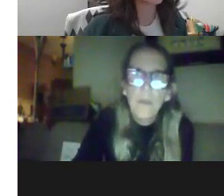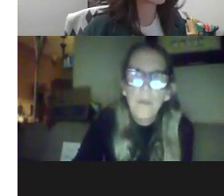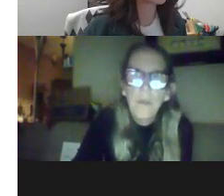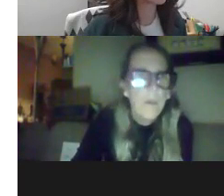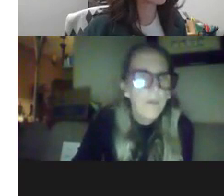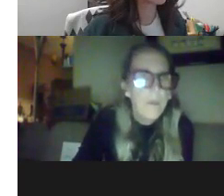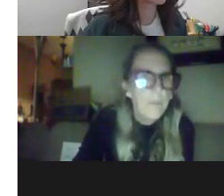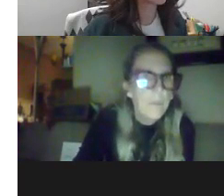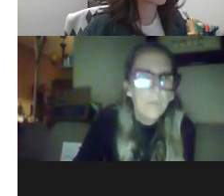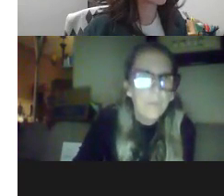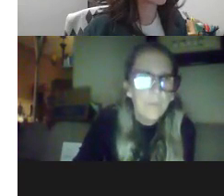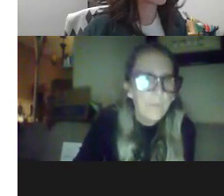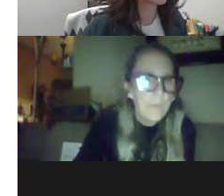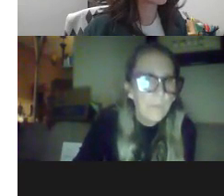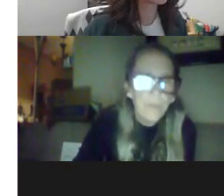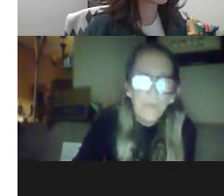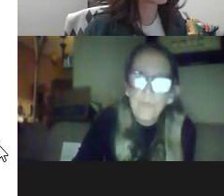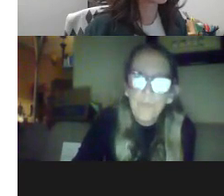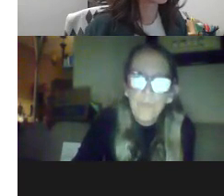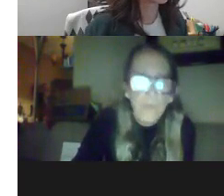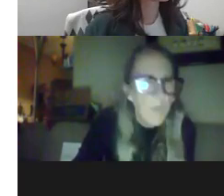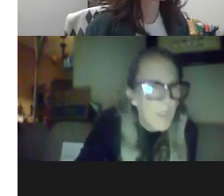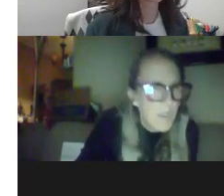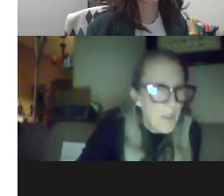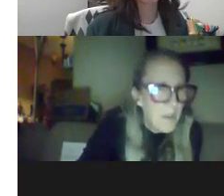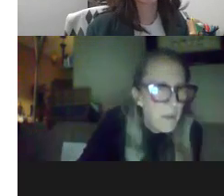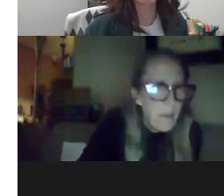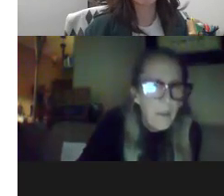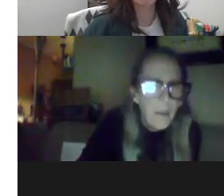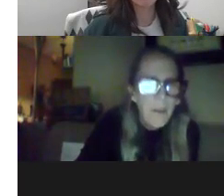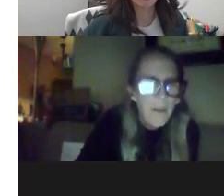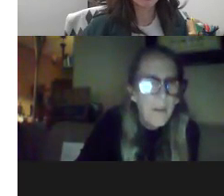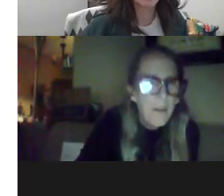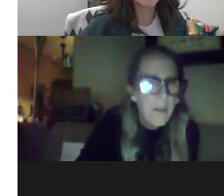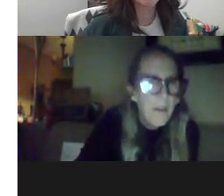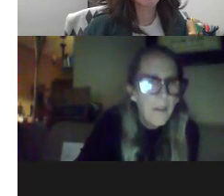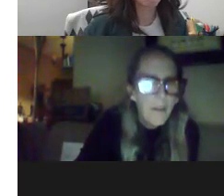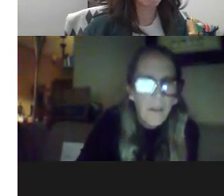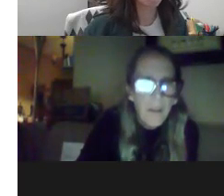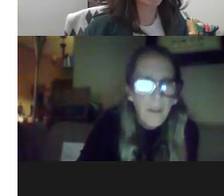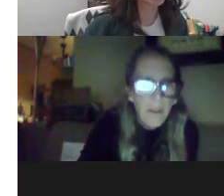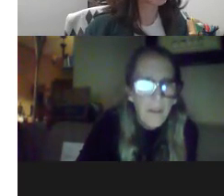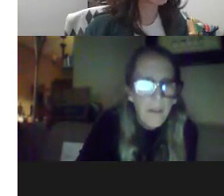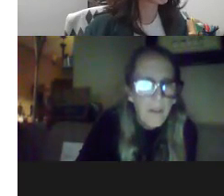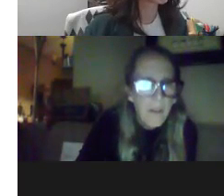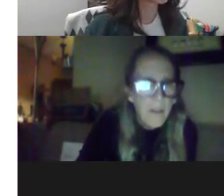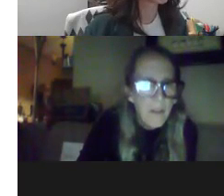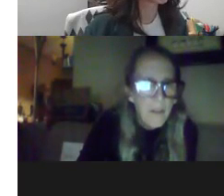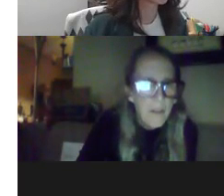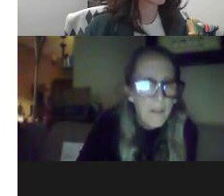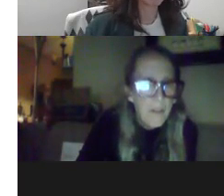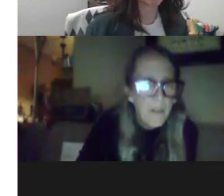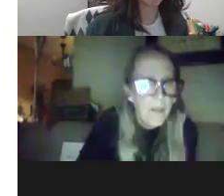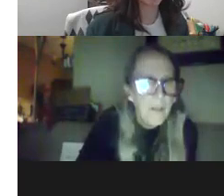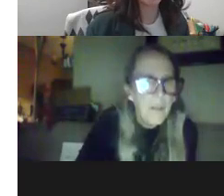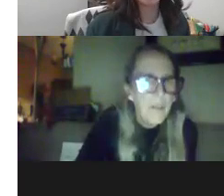That was mainly at the port, wasn't it? Or what's the status of that? Is that a